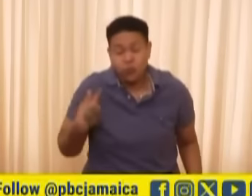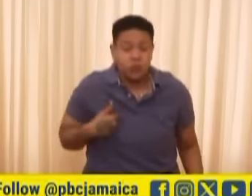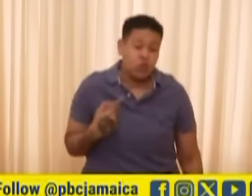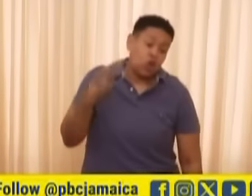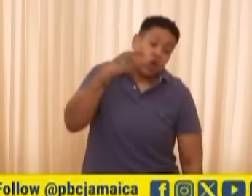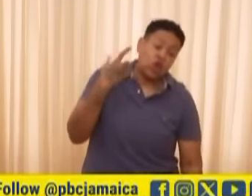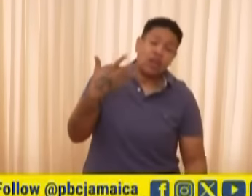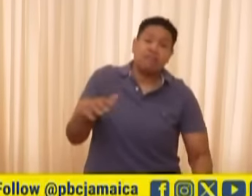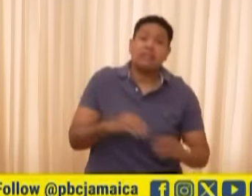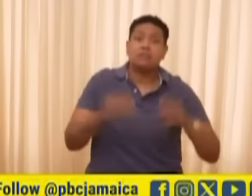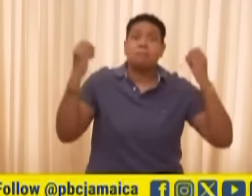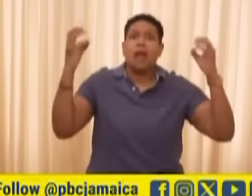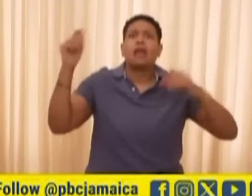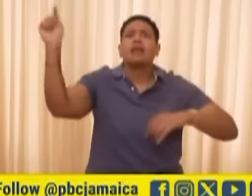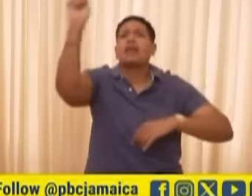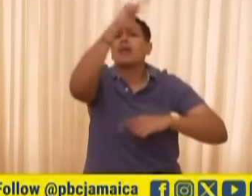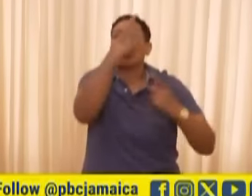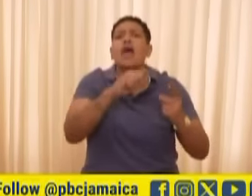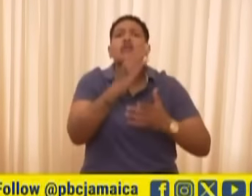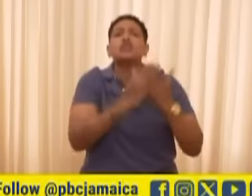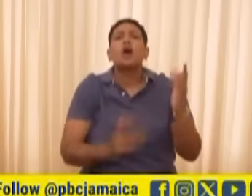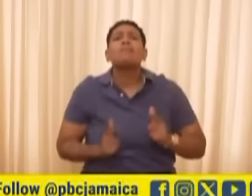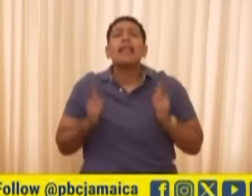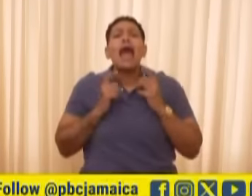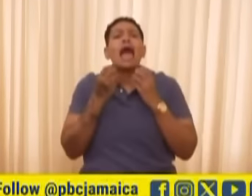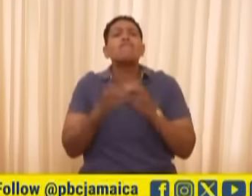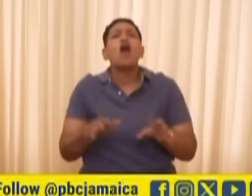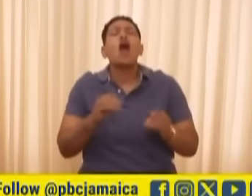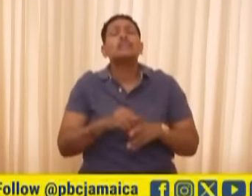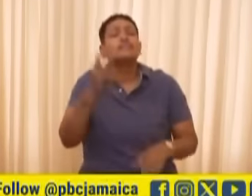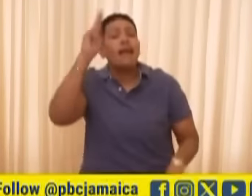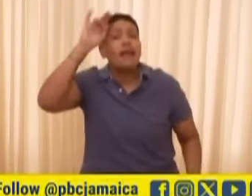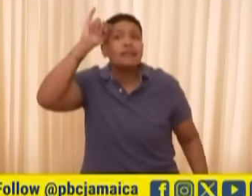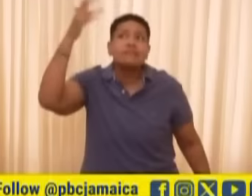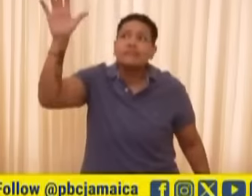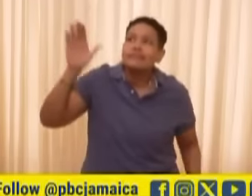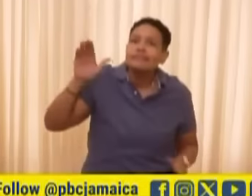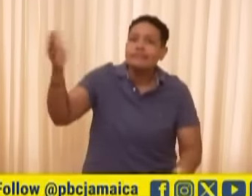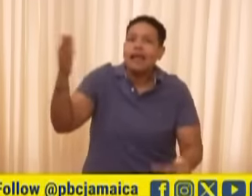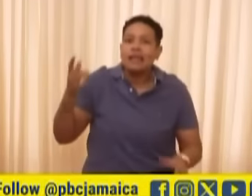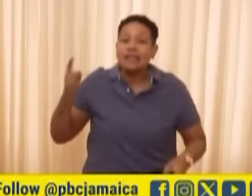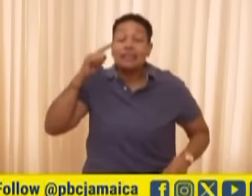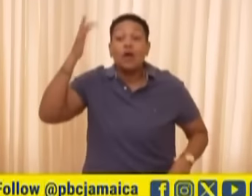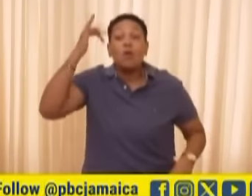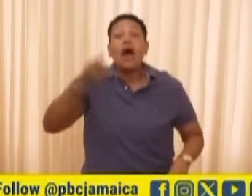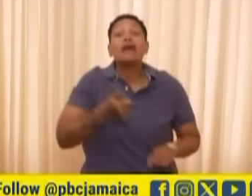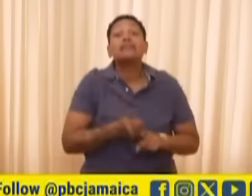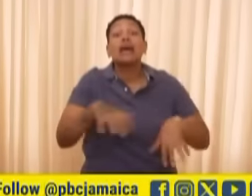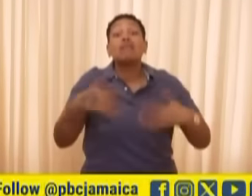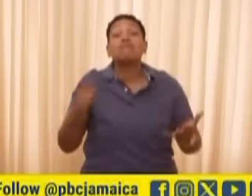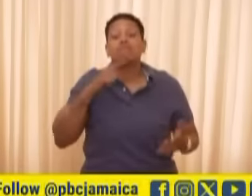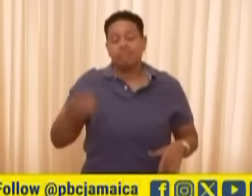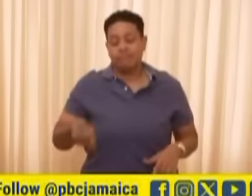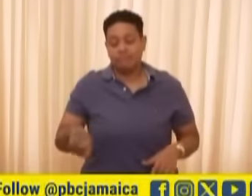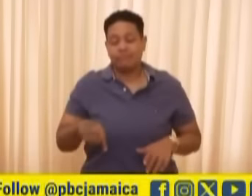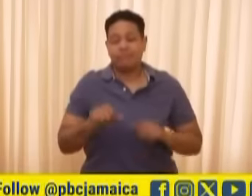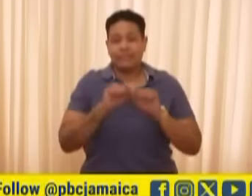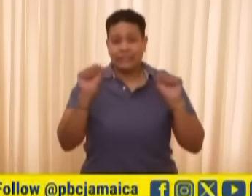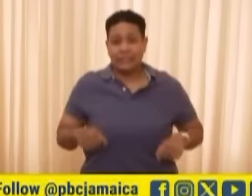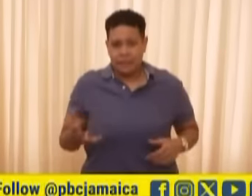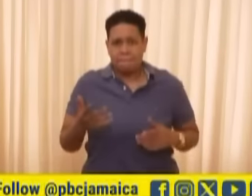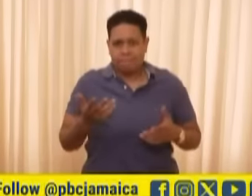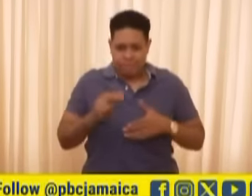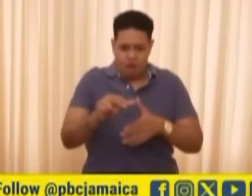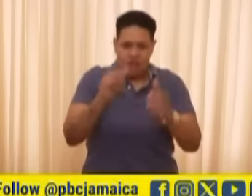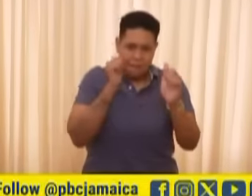about some lives being lost in Haiti. And this is because of this system.